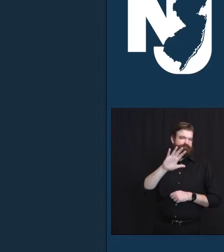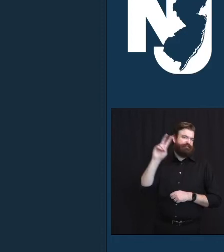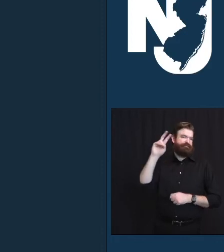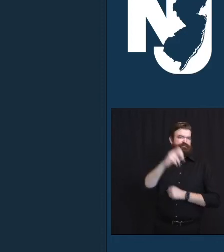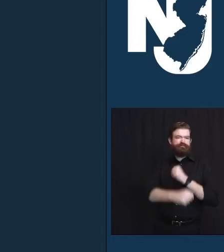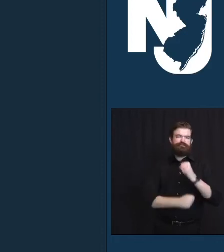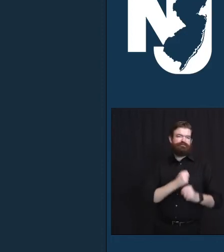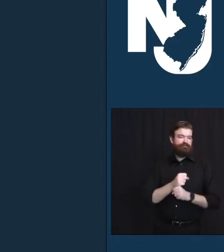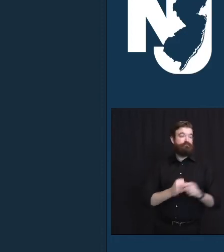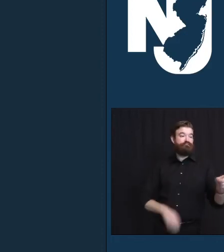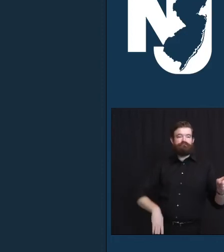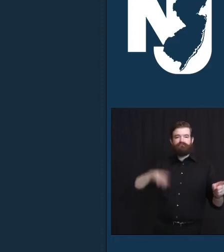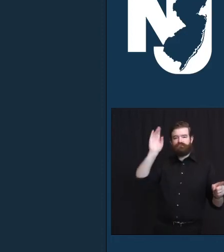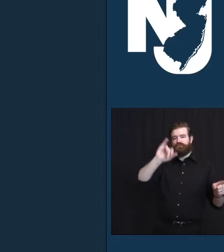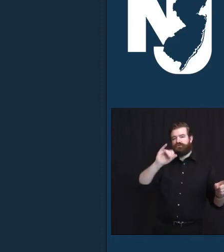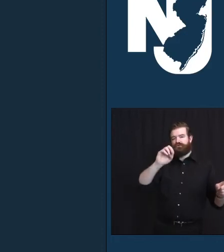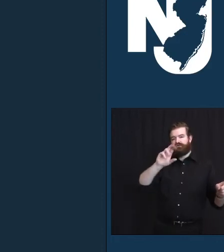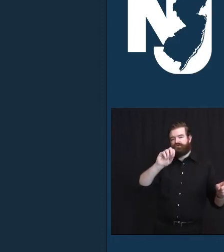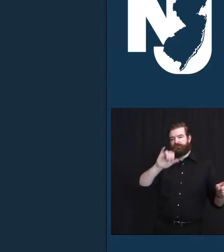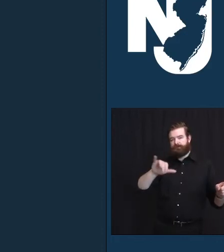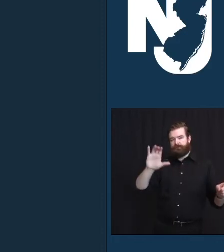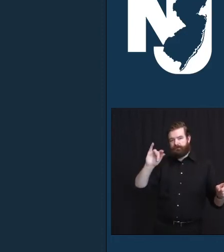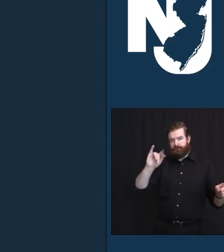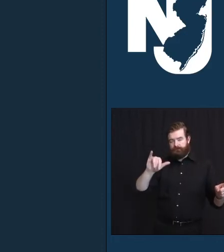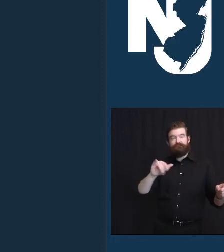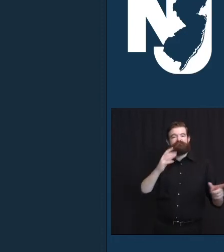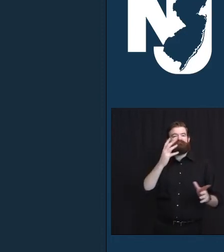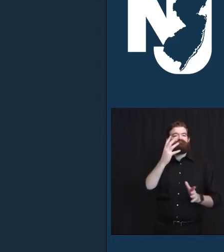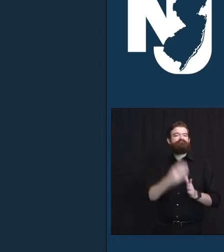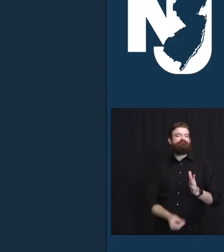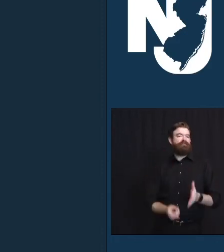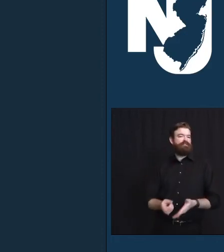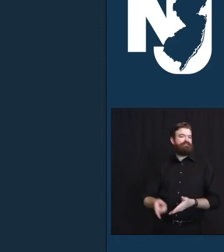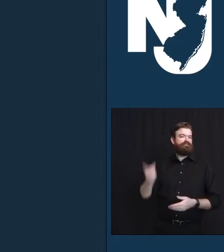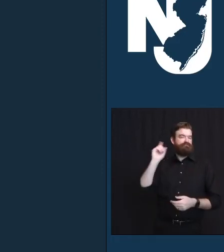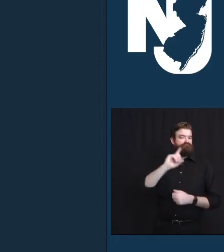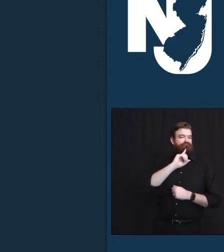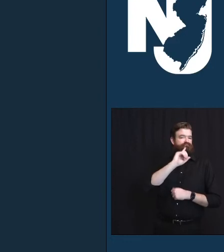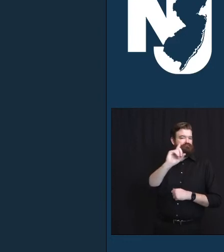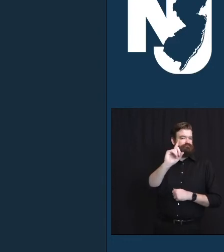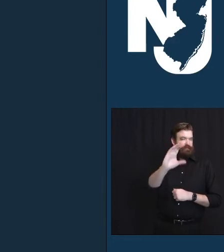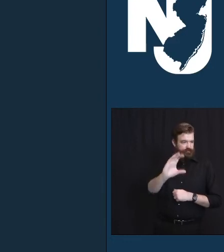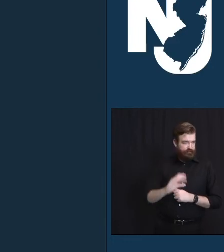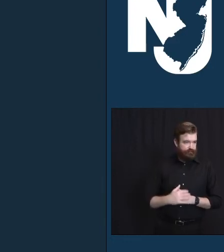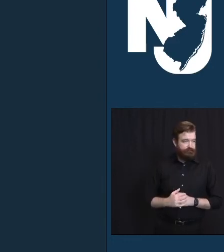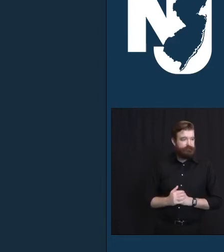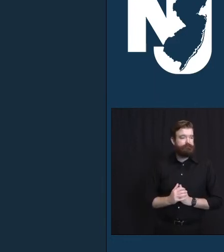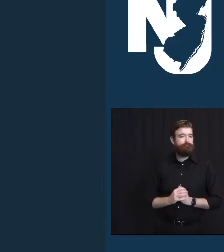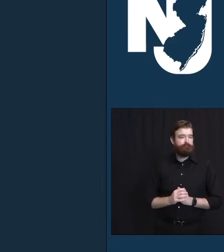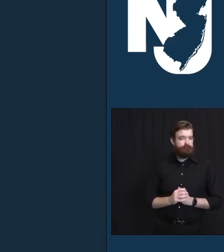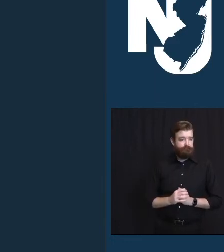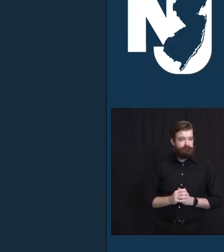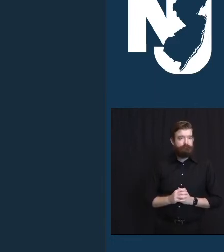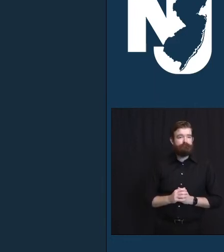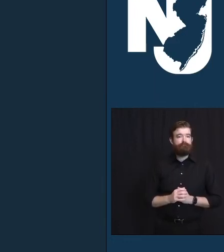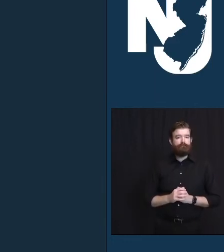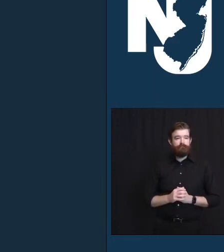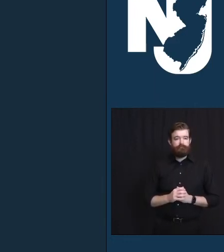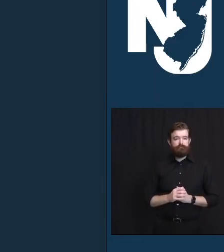last Tuesday at the age of 100. New Jersey's mark on the entertainment business, music,